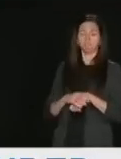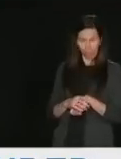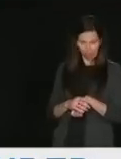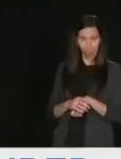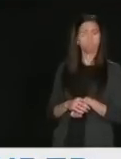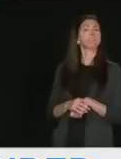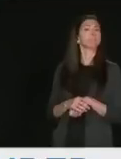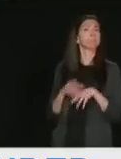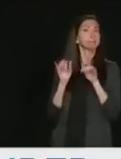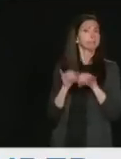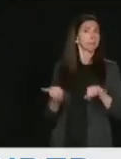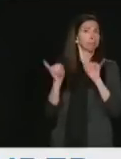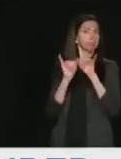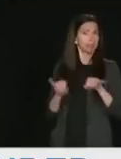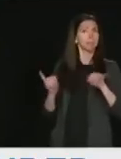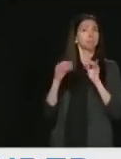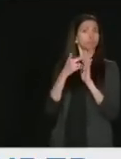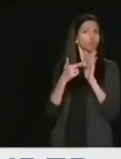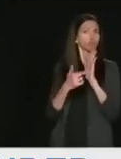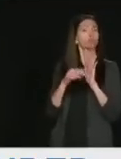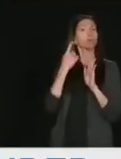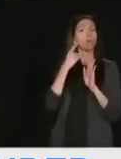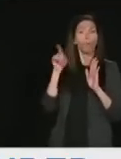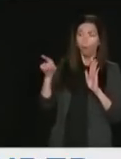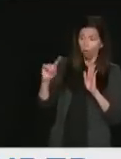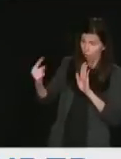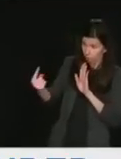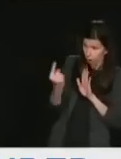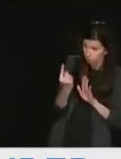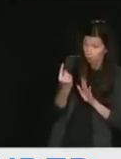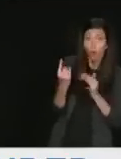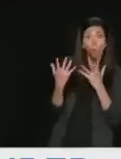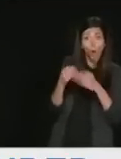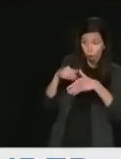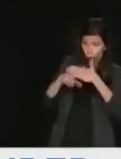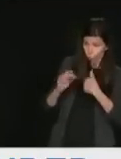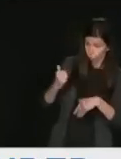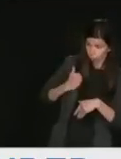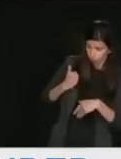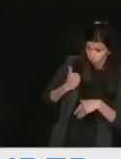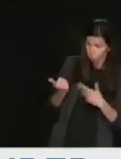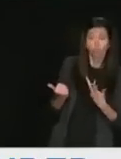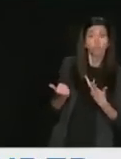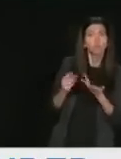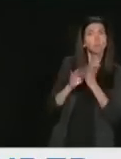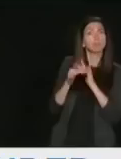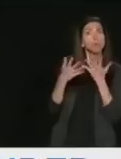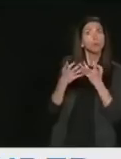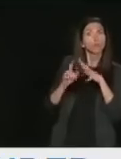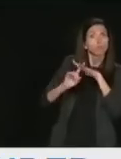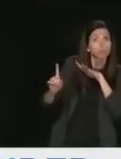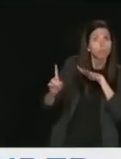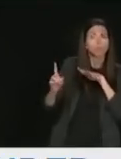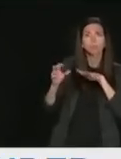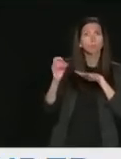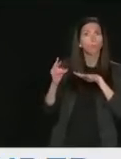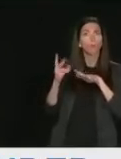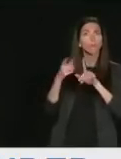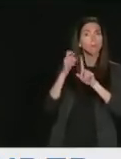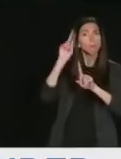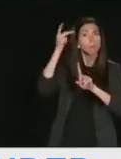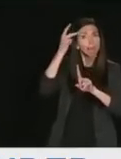as far as the people requesting asylum. But obviously, it's a situation that over the few